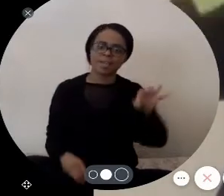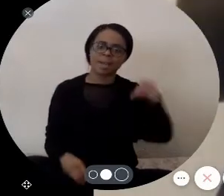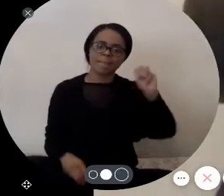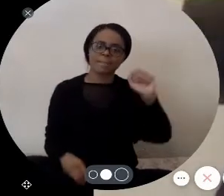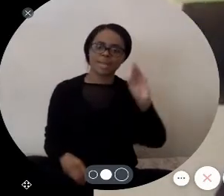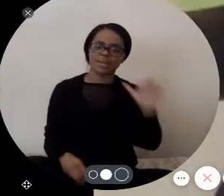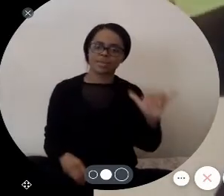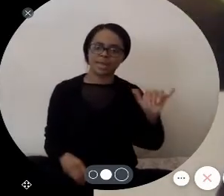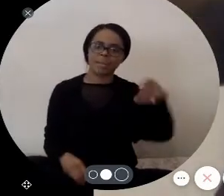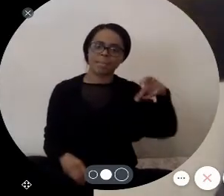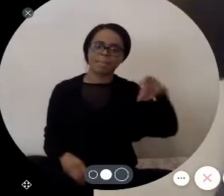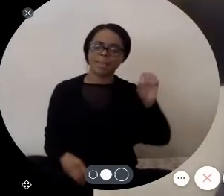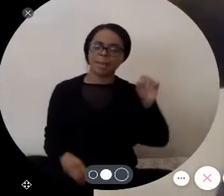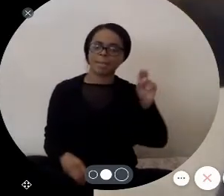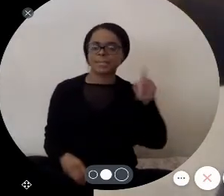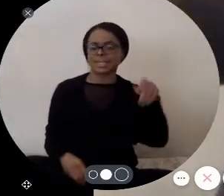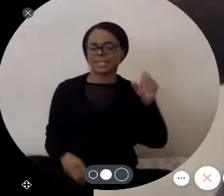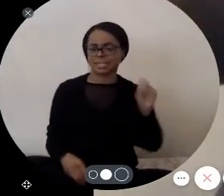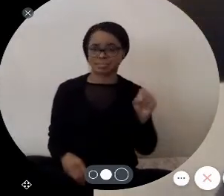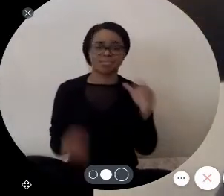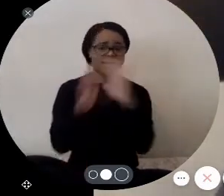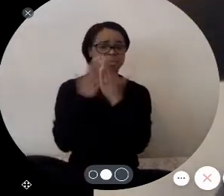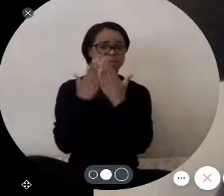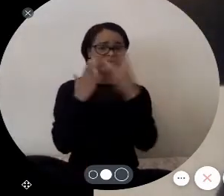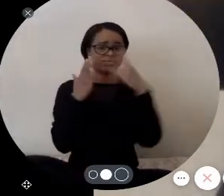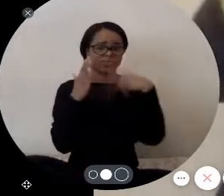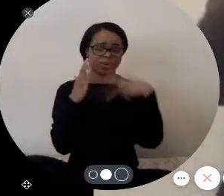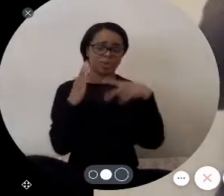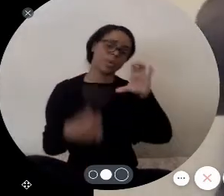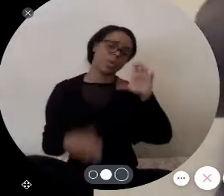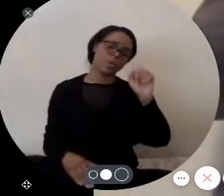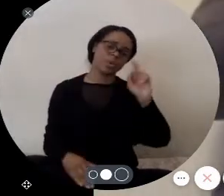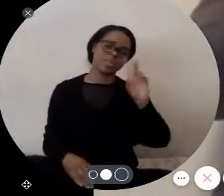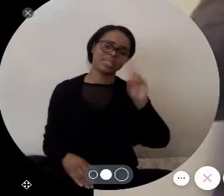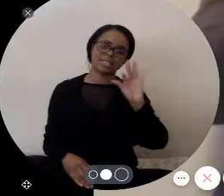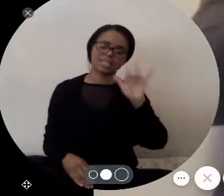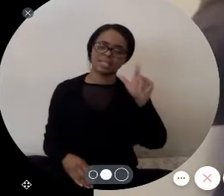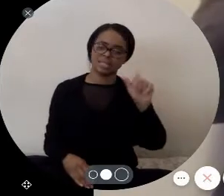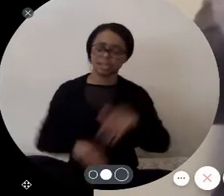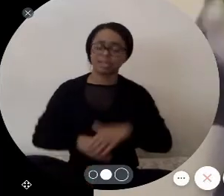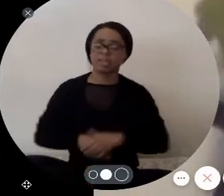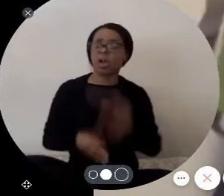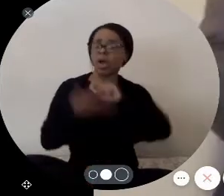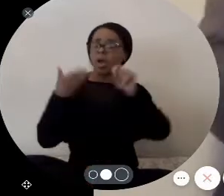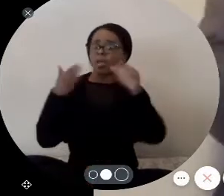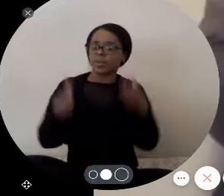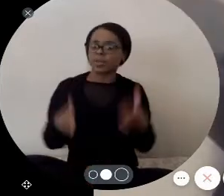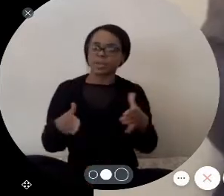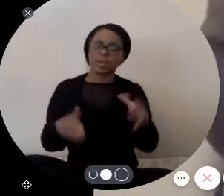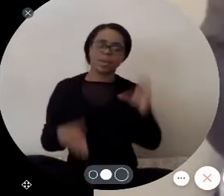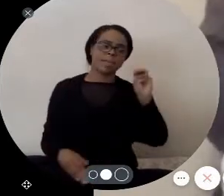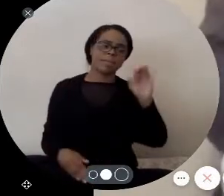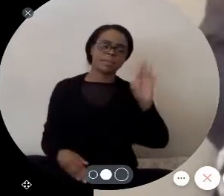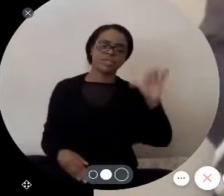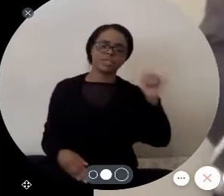is Cordelia, and the author is Michelle Nelson-Schmidt. We'll begin our read